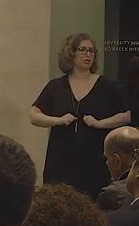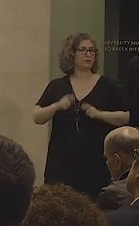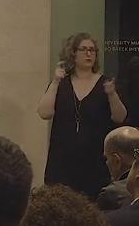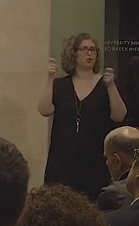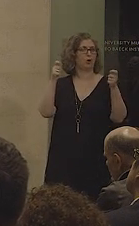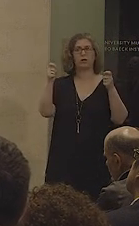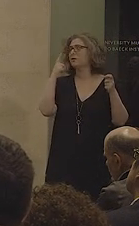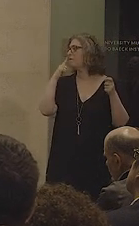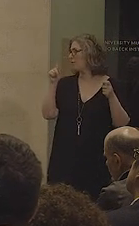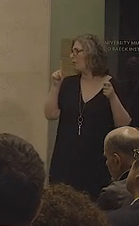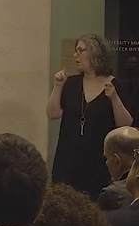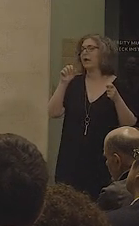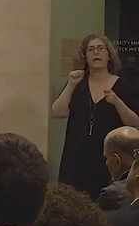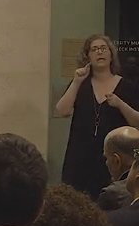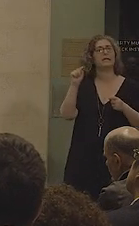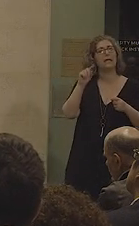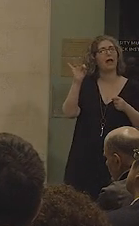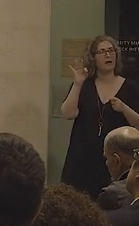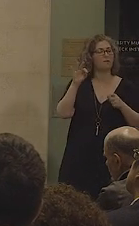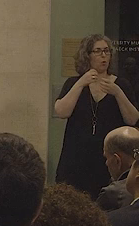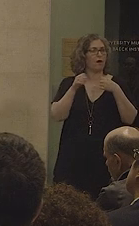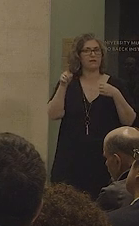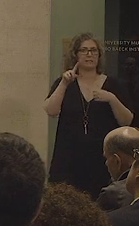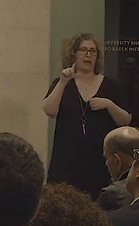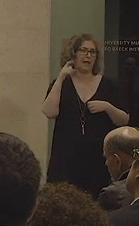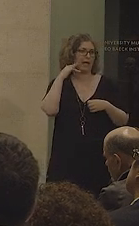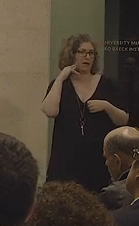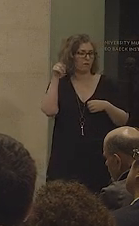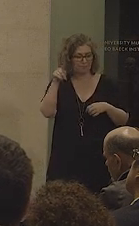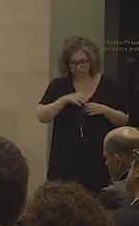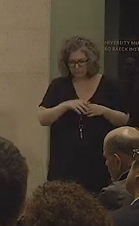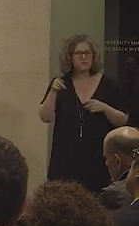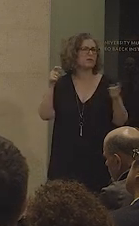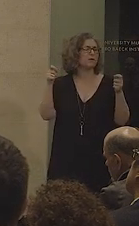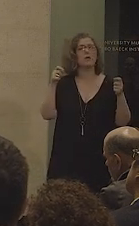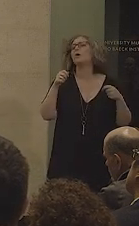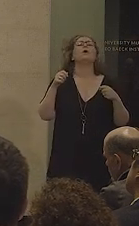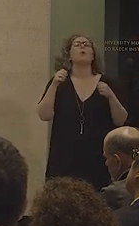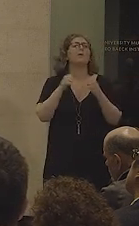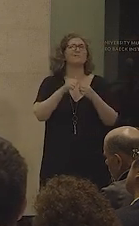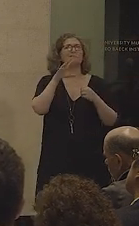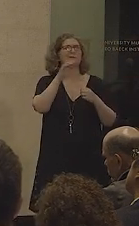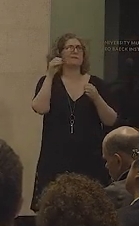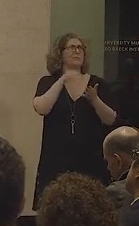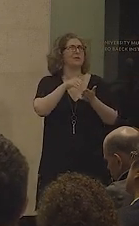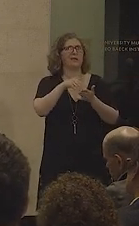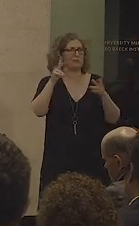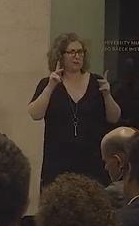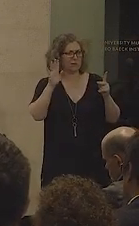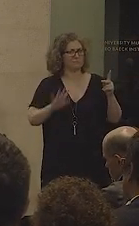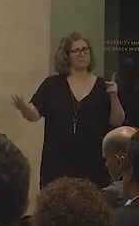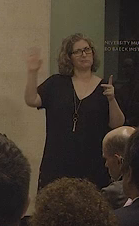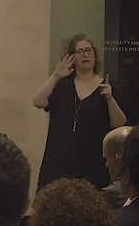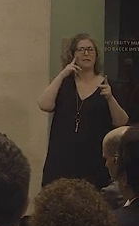the ATF office in L.A. So he's in charge of like 50 million people. It's from the,